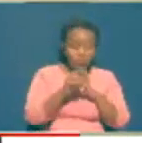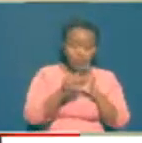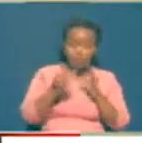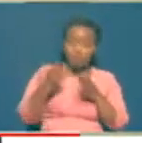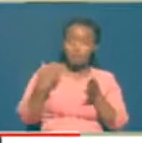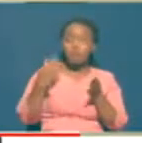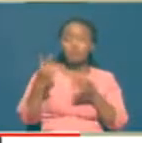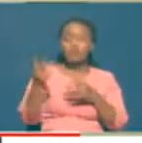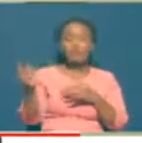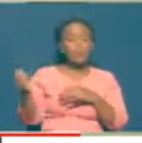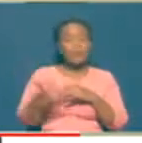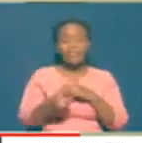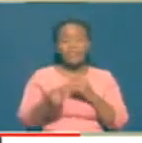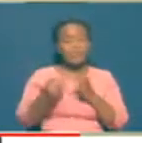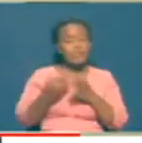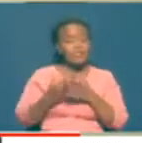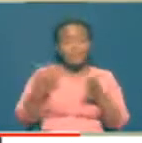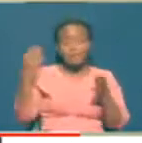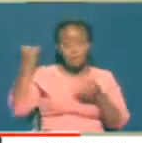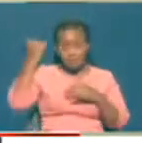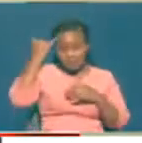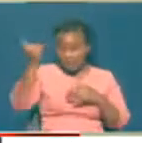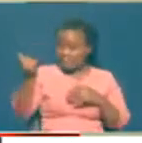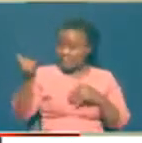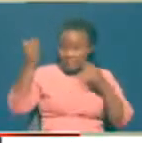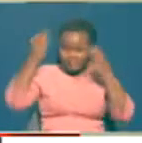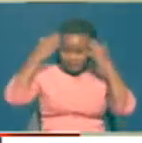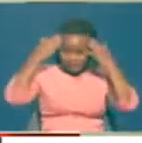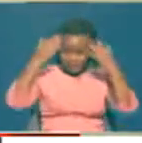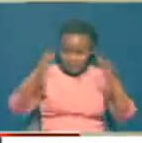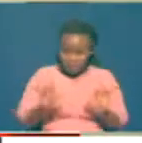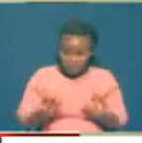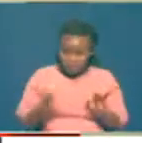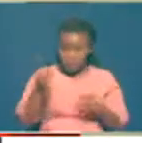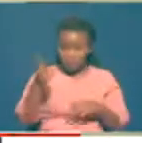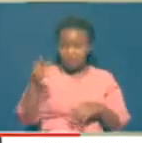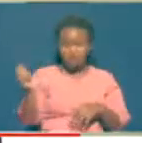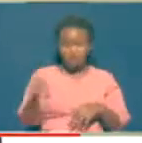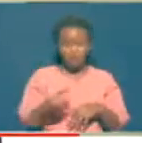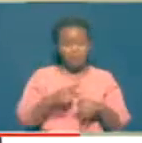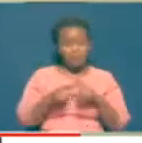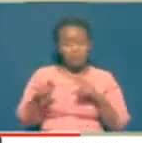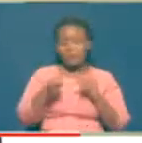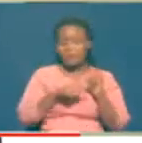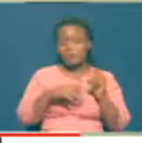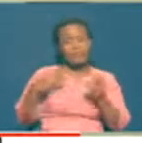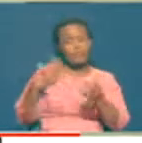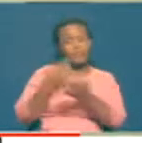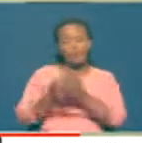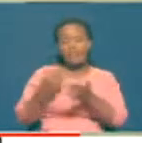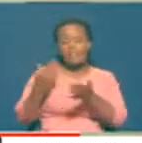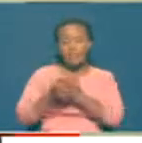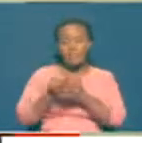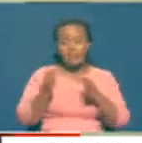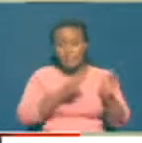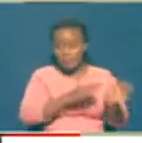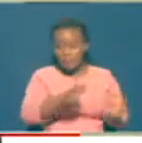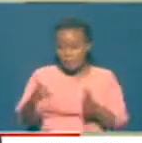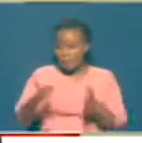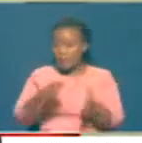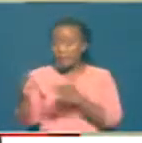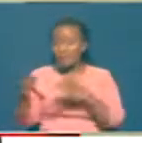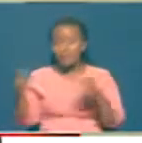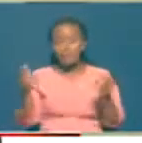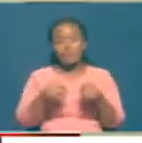hatukuwa tunaingia kambi miezi mbili tuondoke, lakini tunashukuru. Maandalizi imekuwa vizuri na mimi